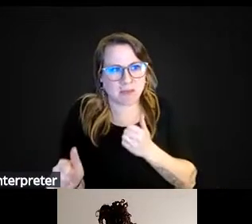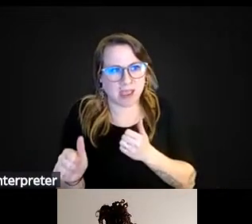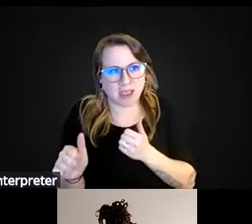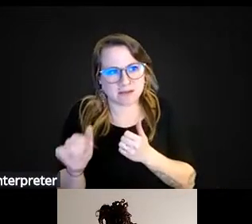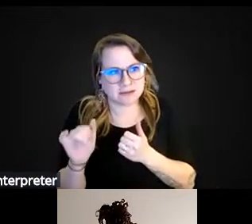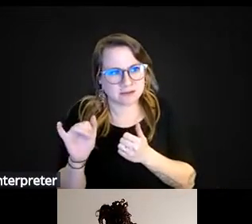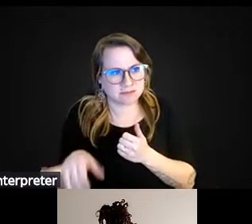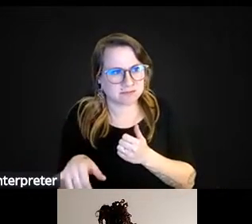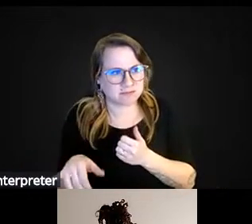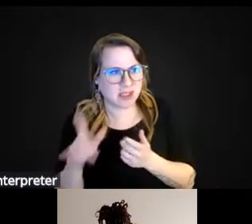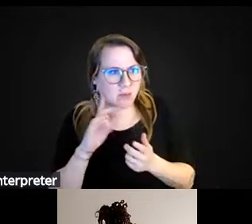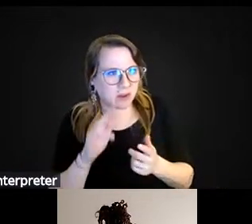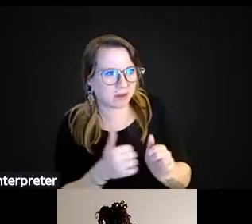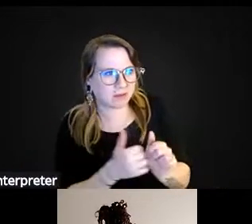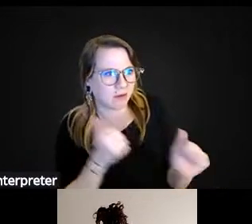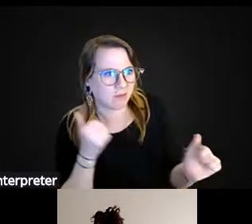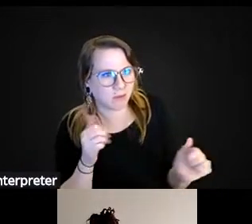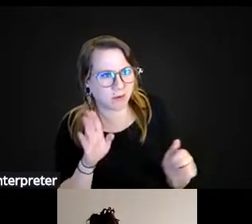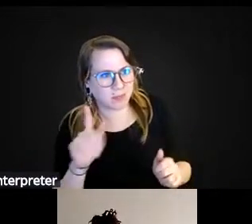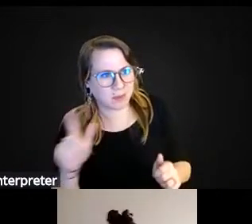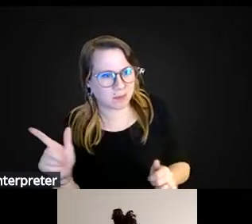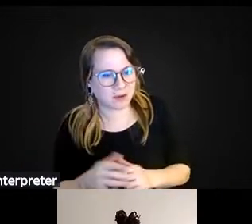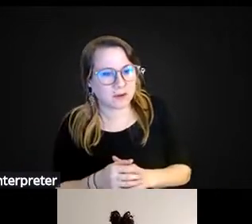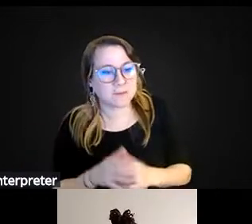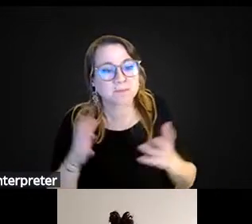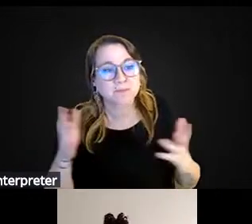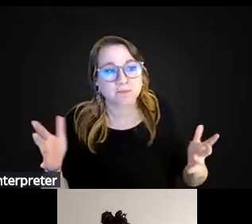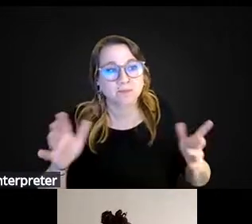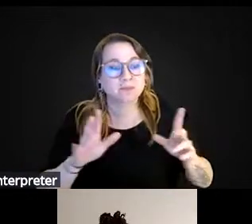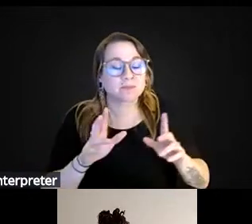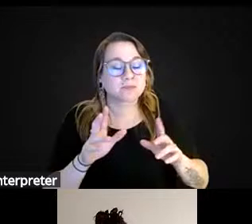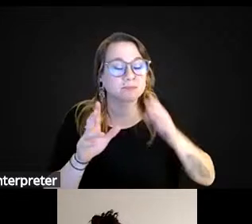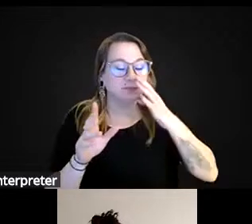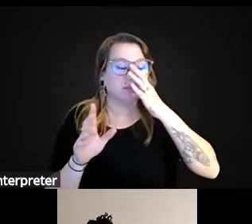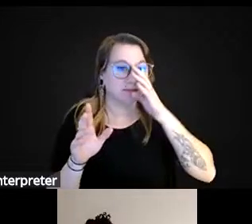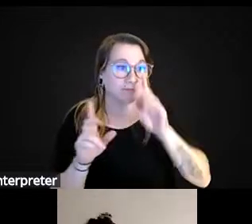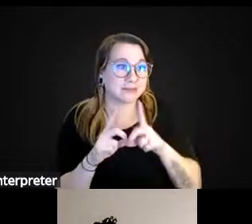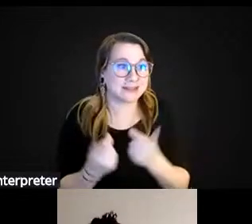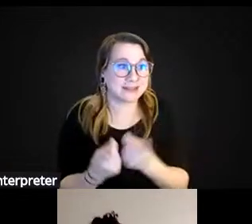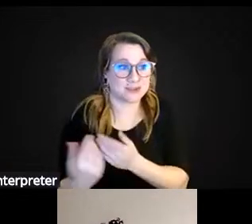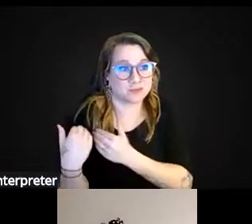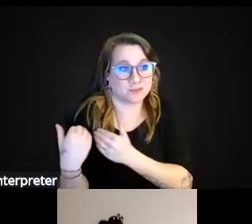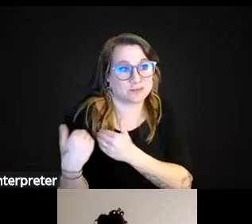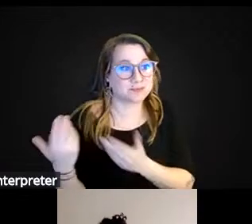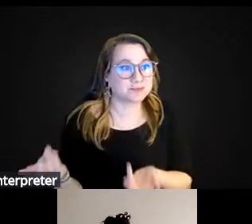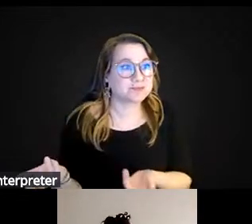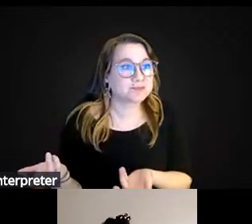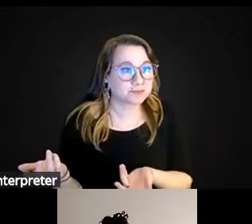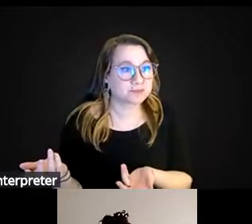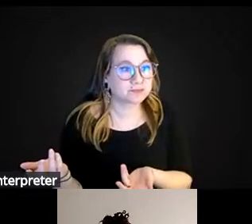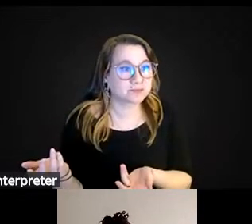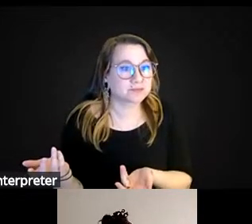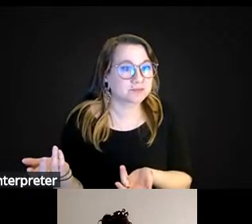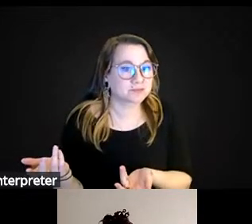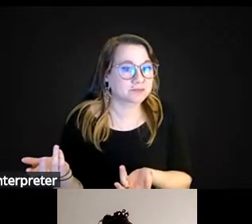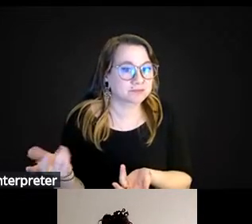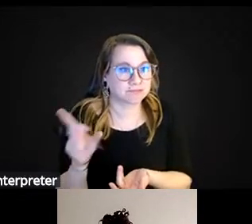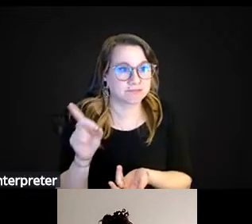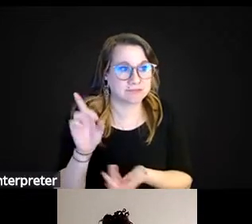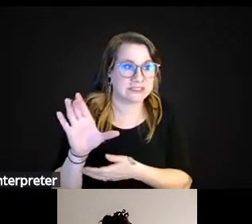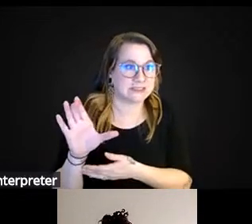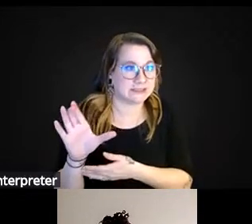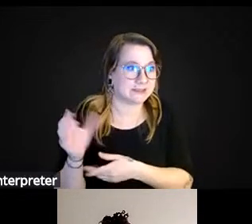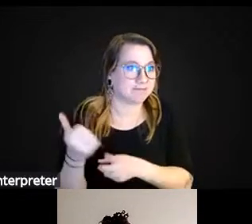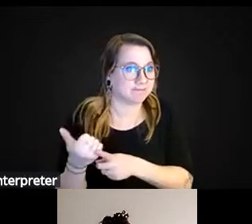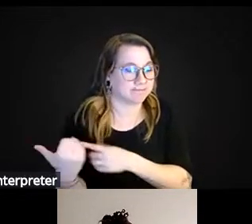if it. well, the district is at fault. Hmm. The district is at fault.